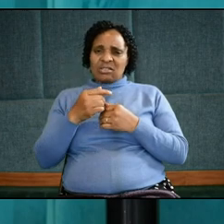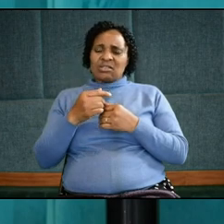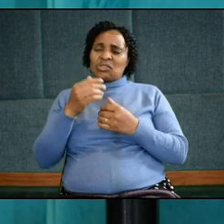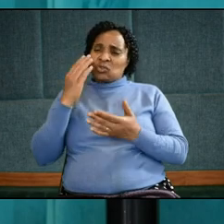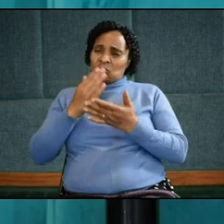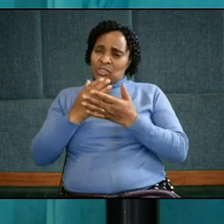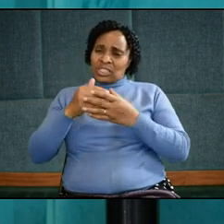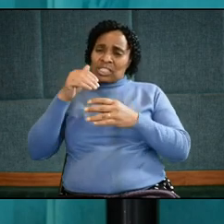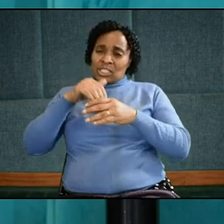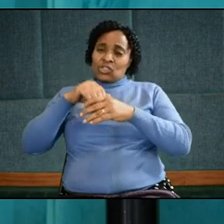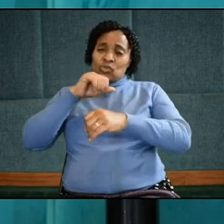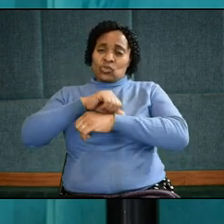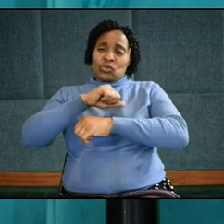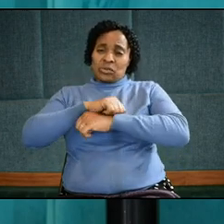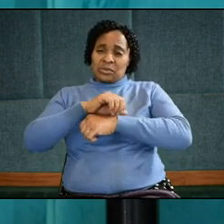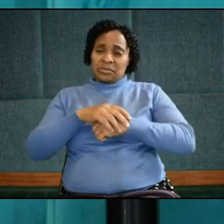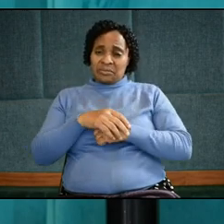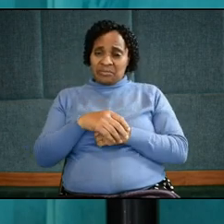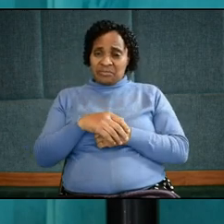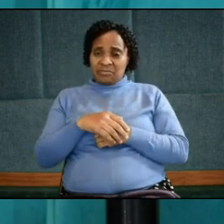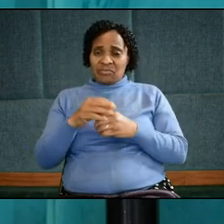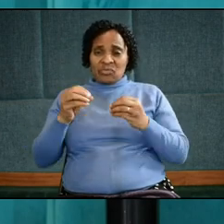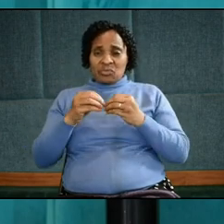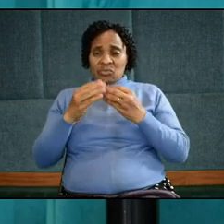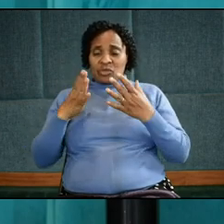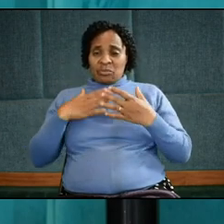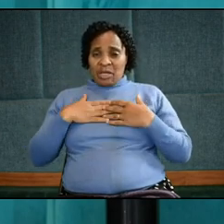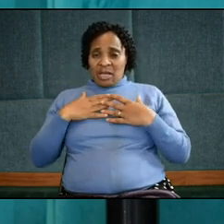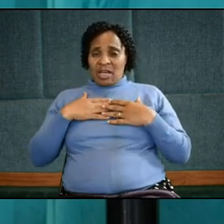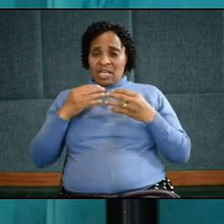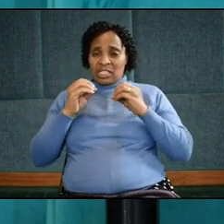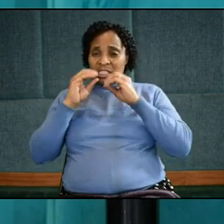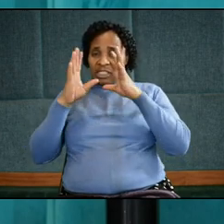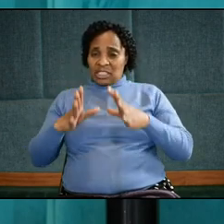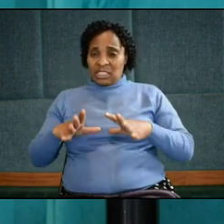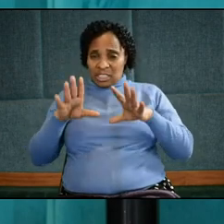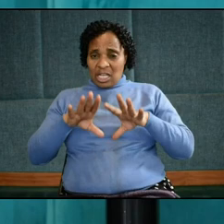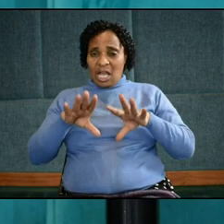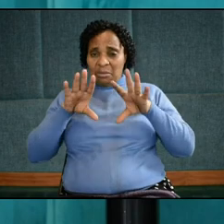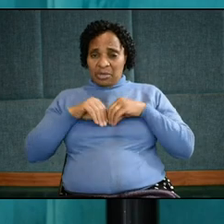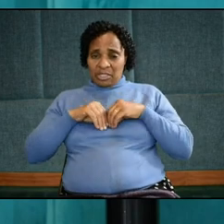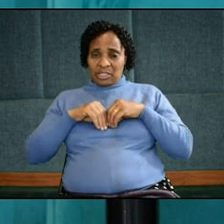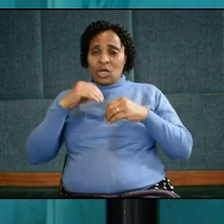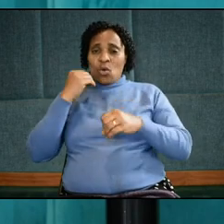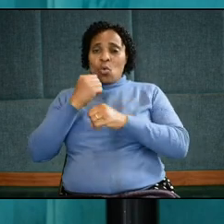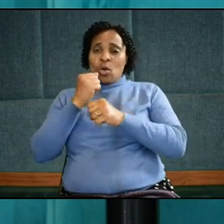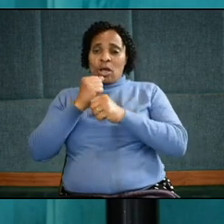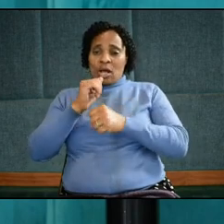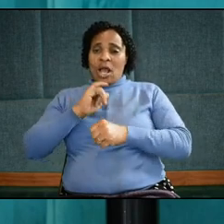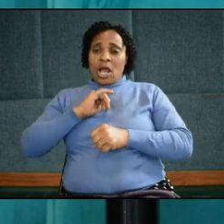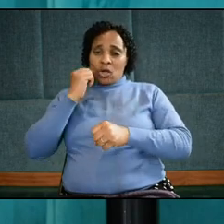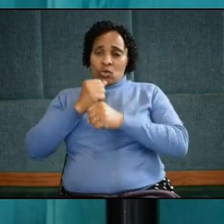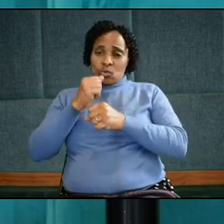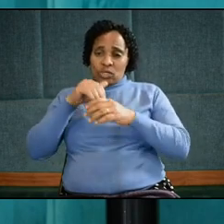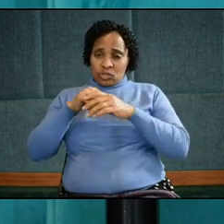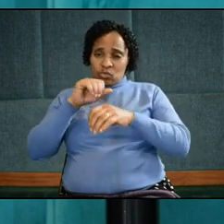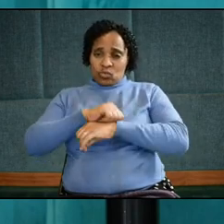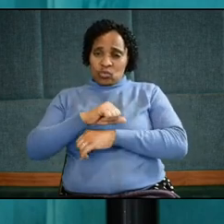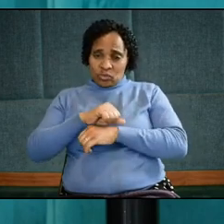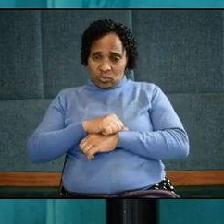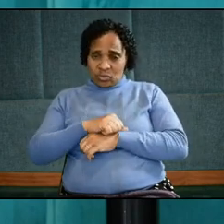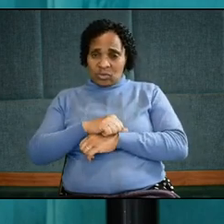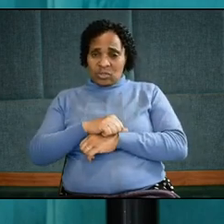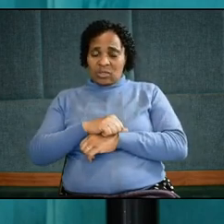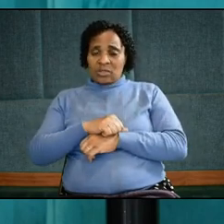actually in school, most of my teachers really appreciate the work that I do in school. Mm-hmm.